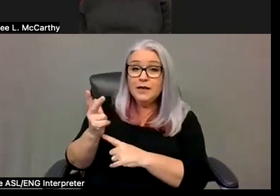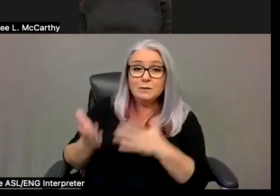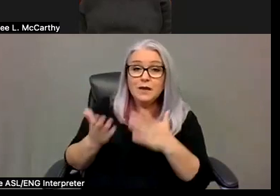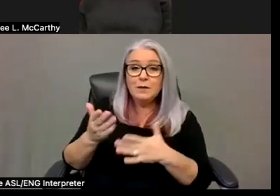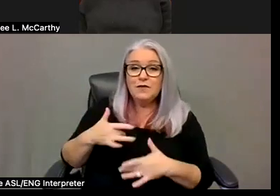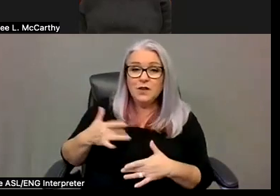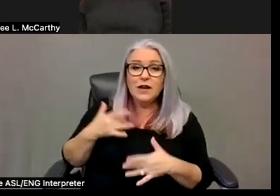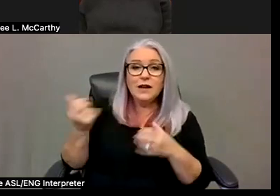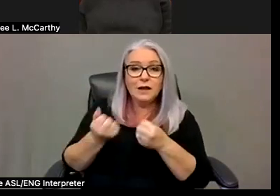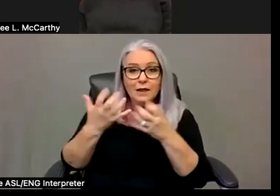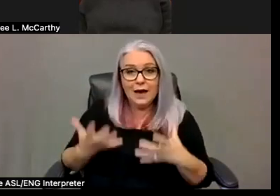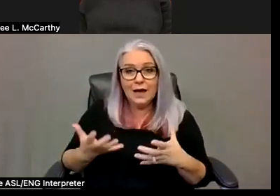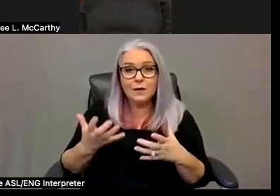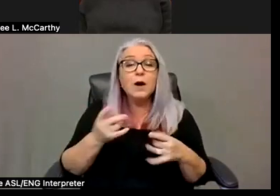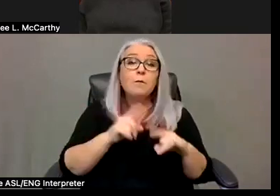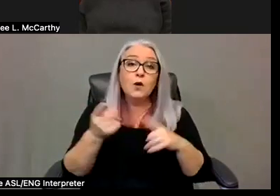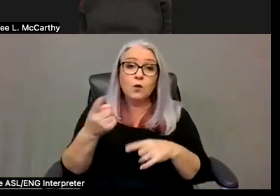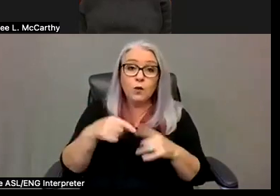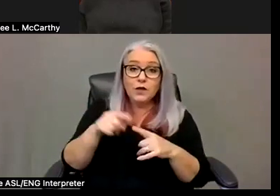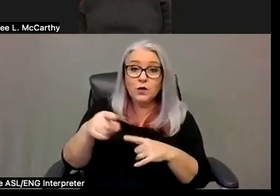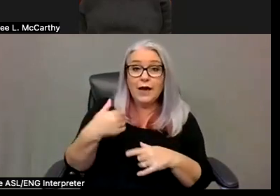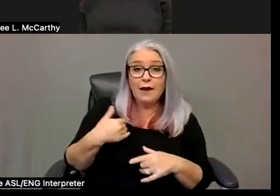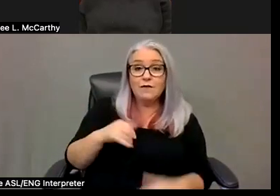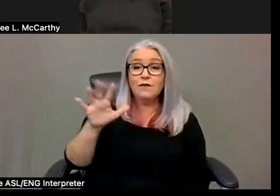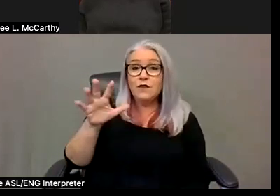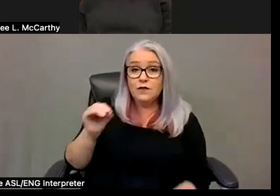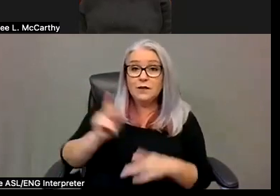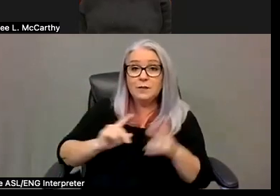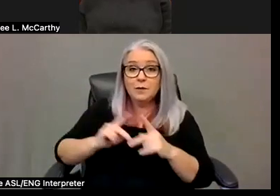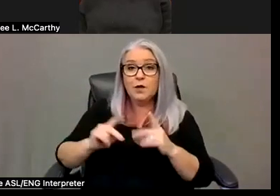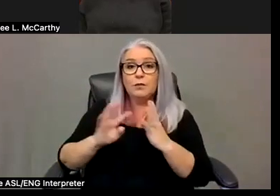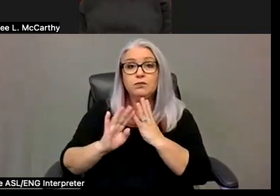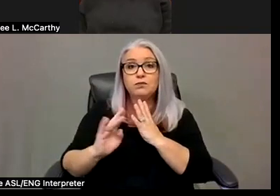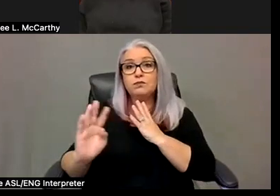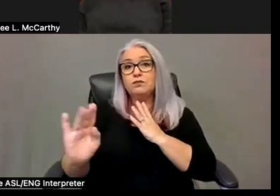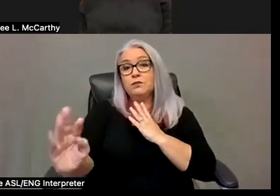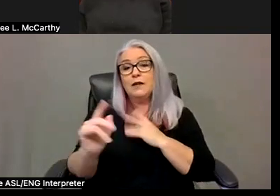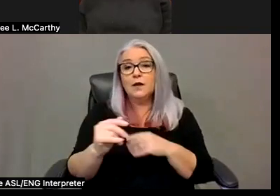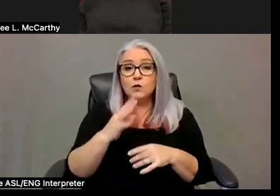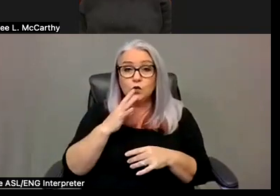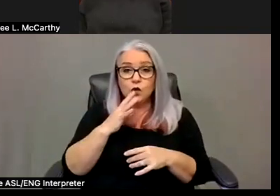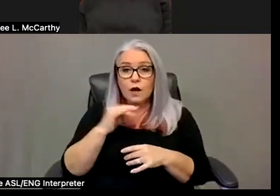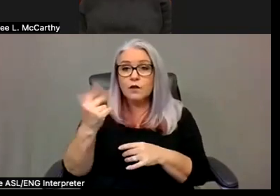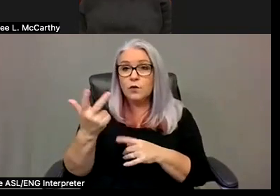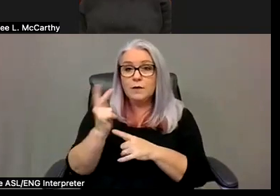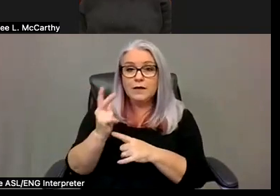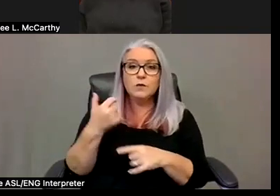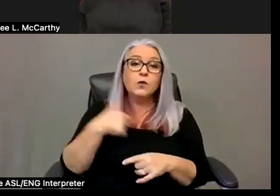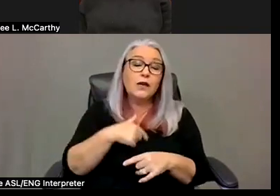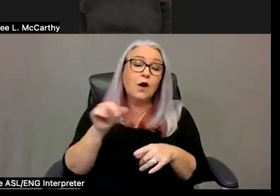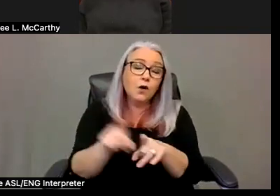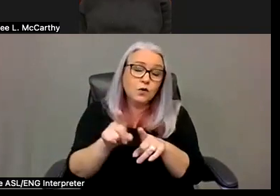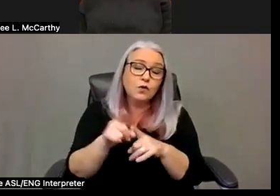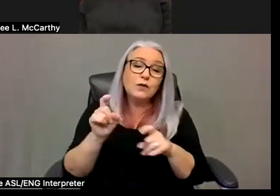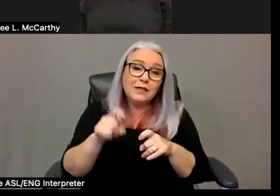but it will be a lot when you have 50 people talking to you. We need to get business done at these meetings as well. So in my opinion, when